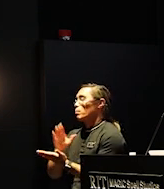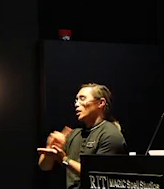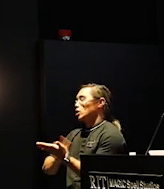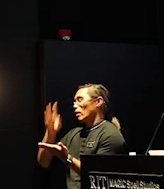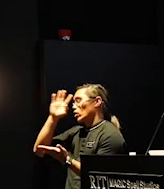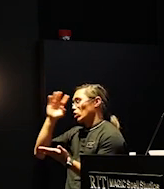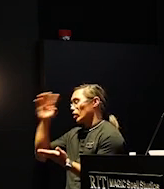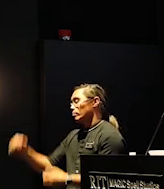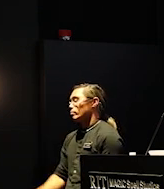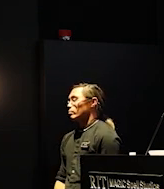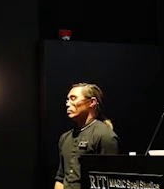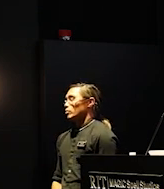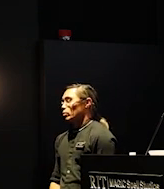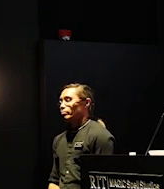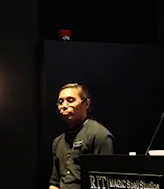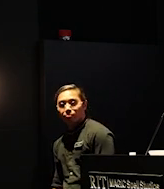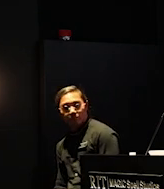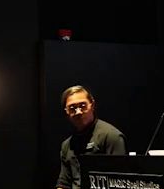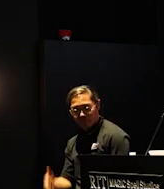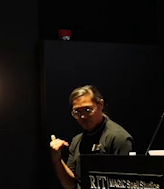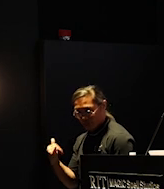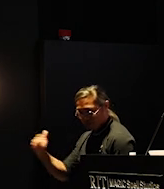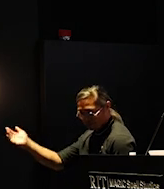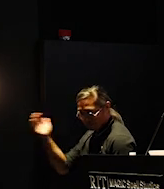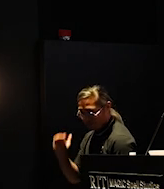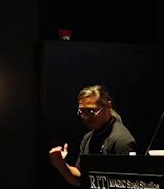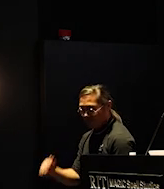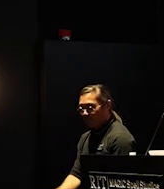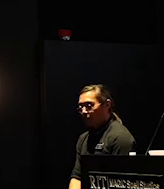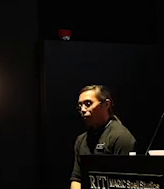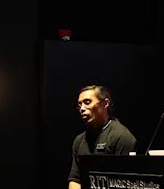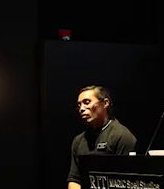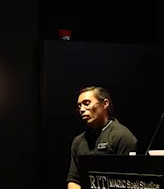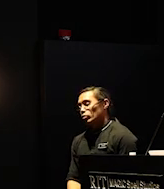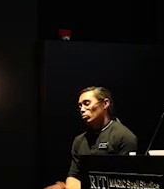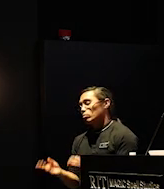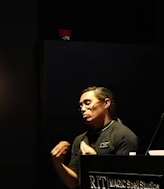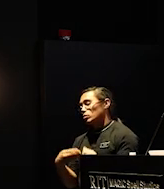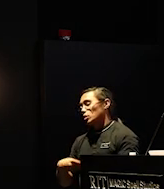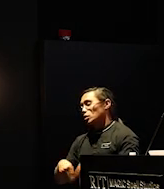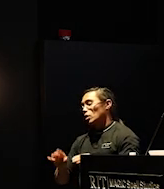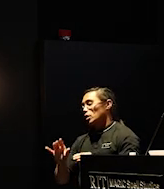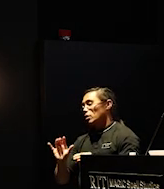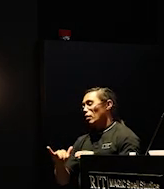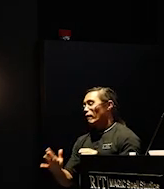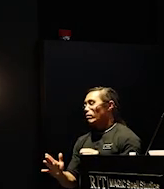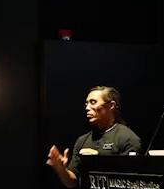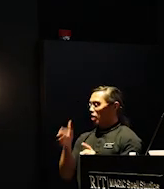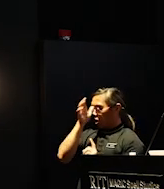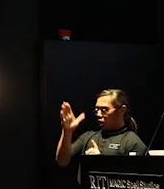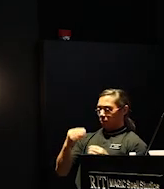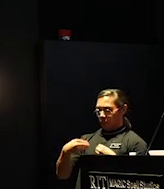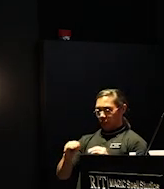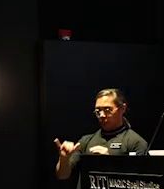And along with this, I thought of this note like about that feeling, like selling that feeling. I saw this on Instagram the other day because I'm also a